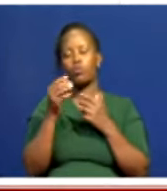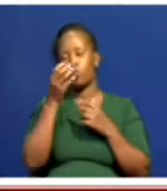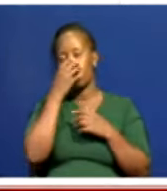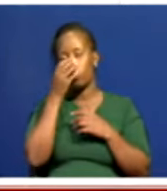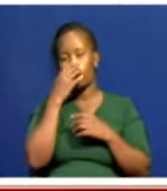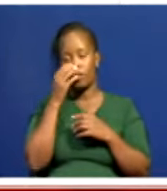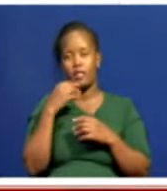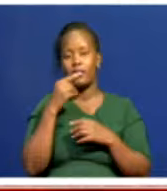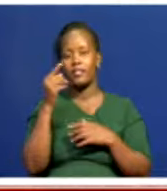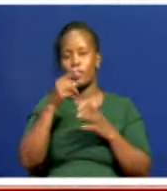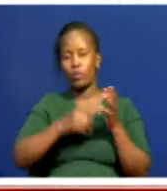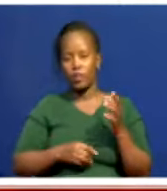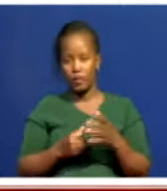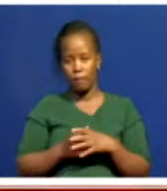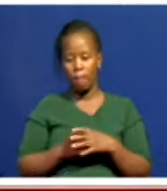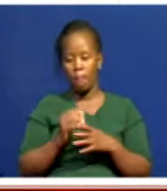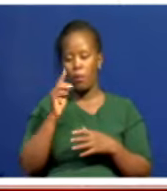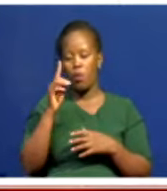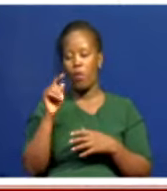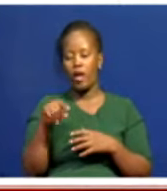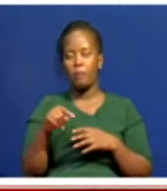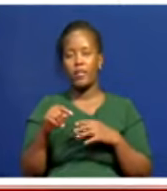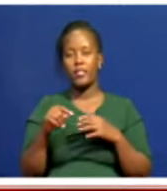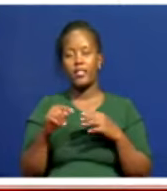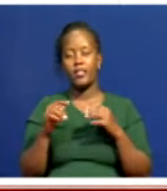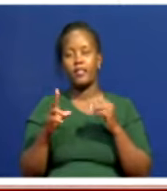also revealed that